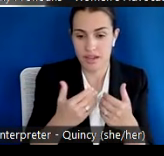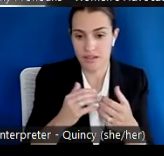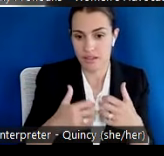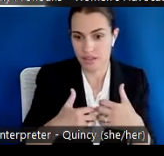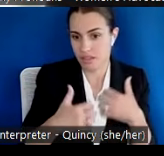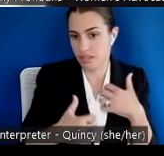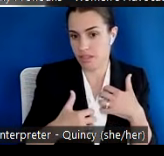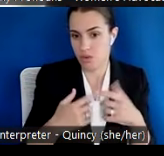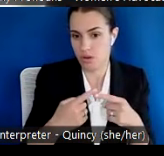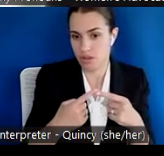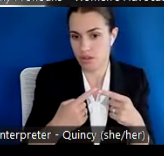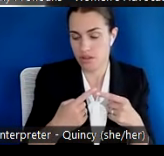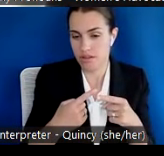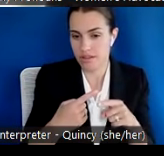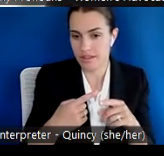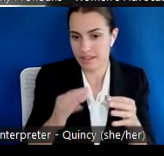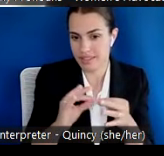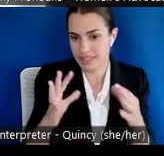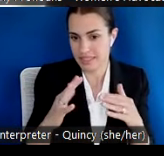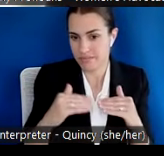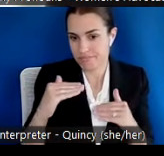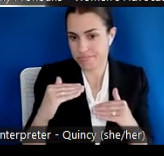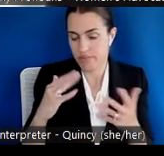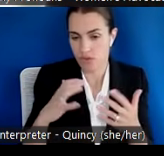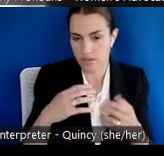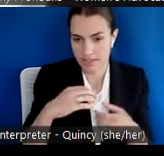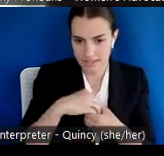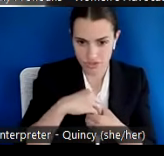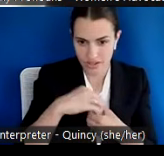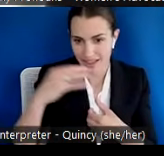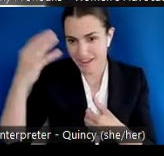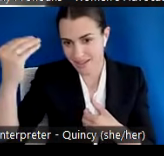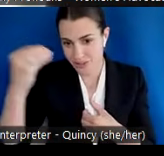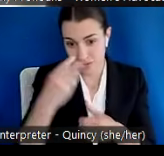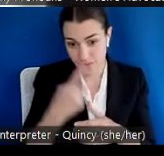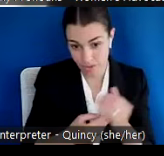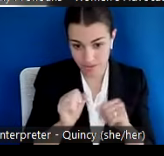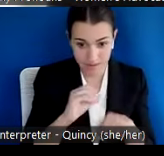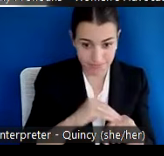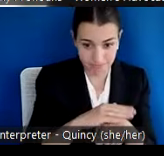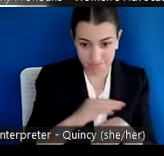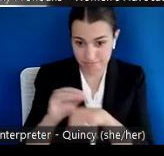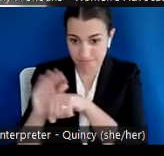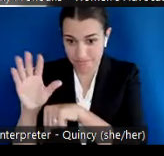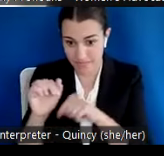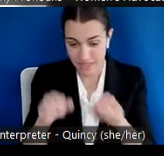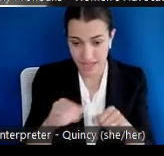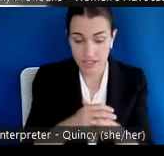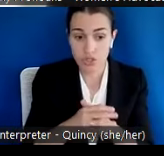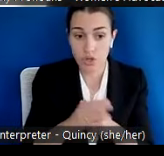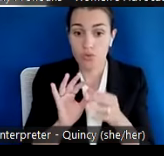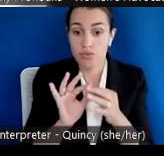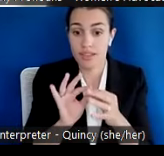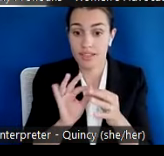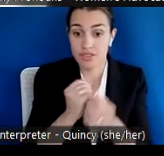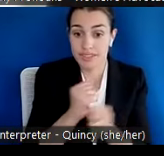not talked about, but it does intersect with internal and external safety. And so relational safety is about having